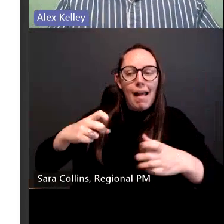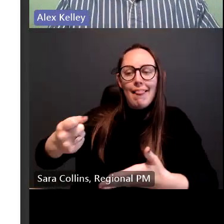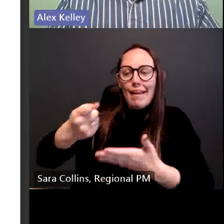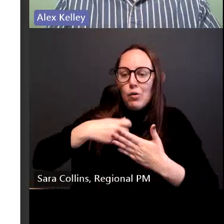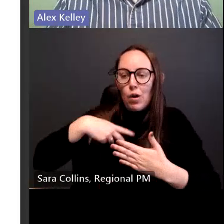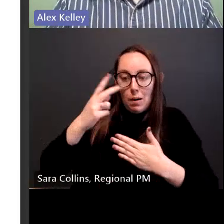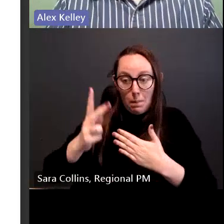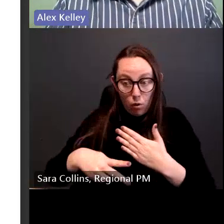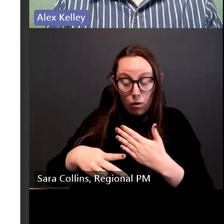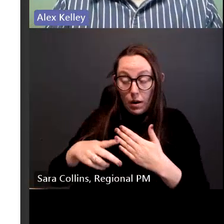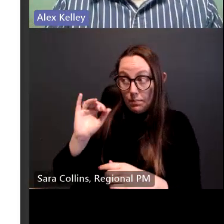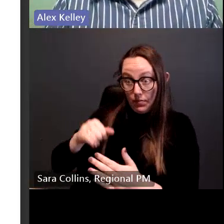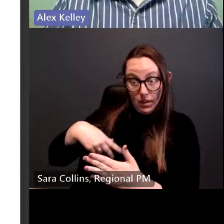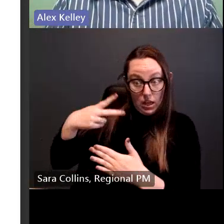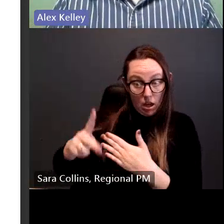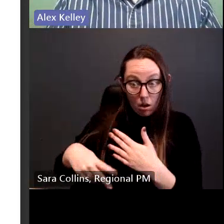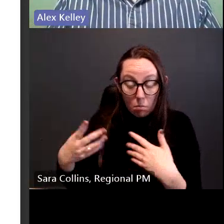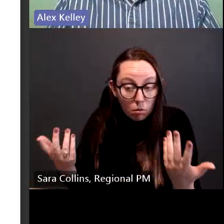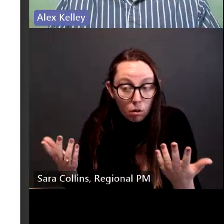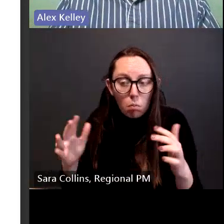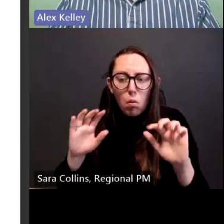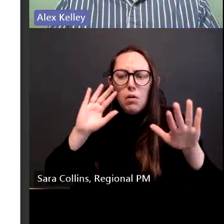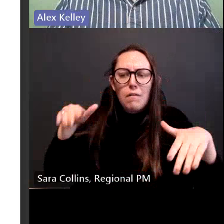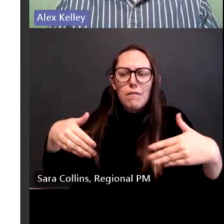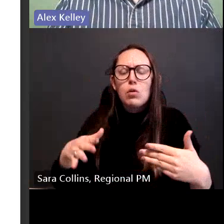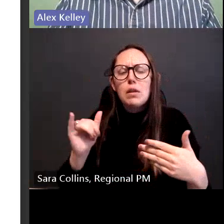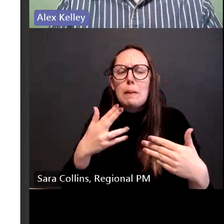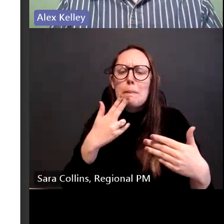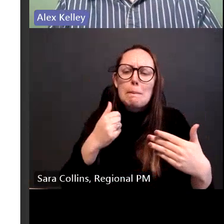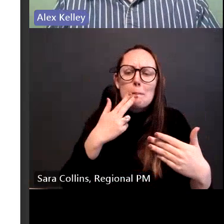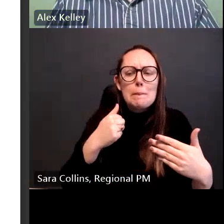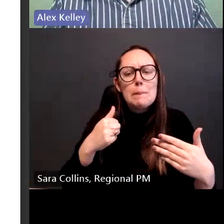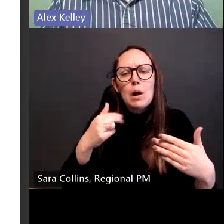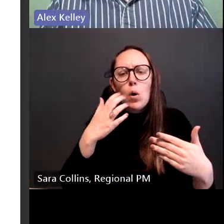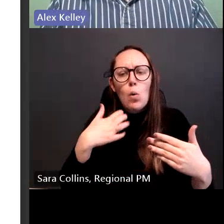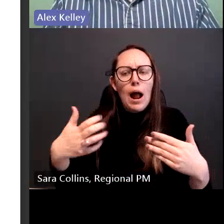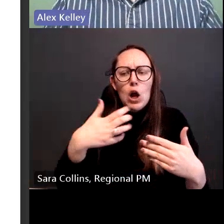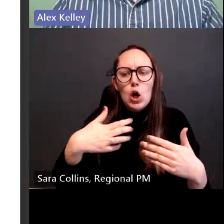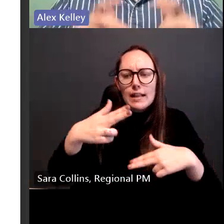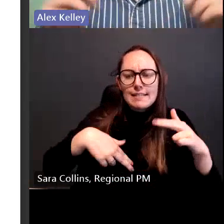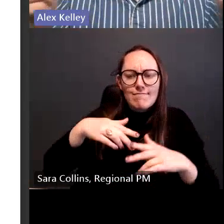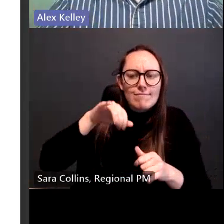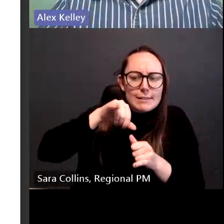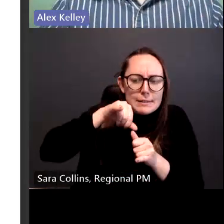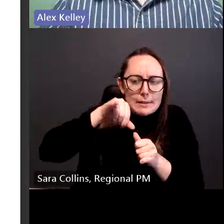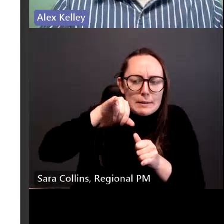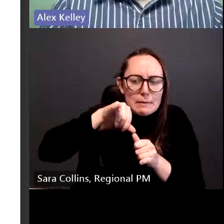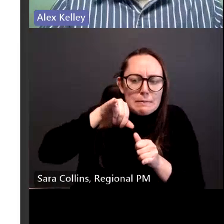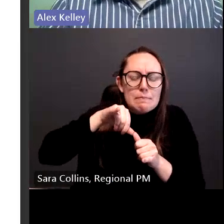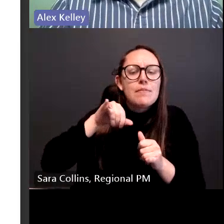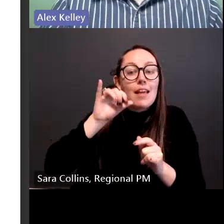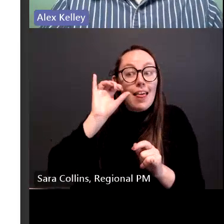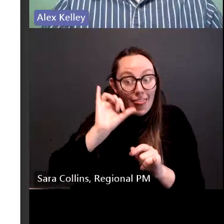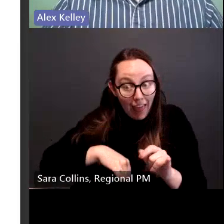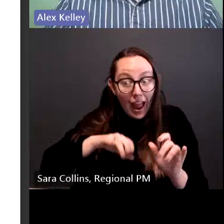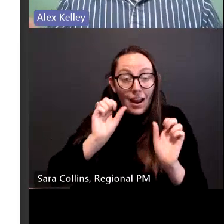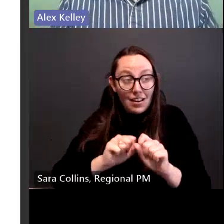on those small wireless facilities that, again, can make meaningful and efficient